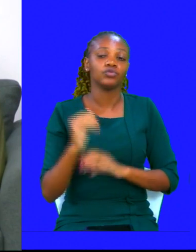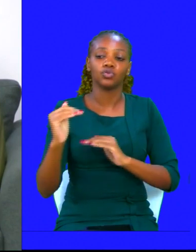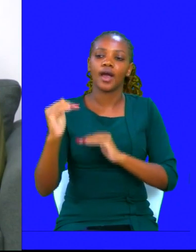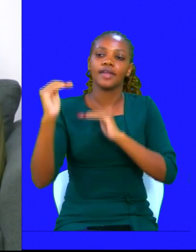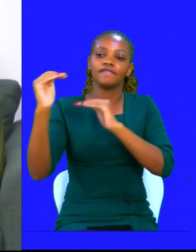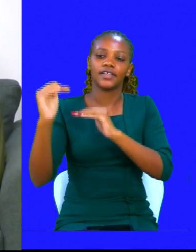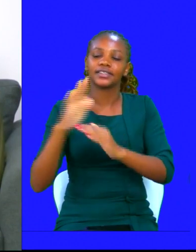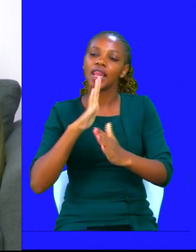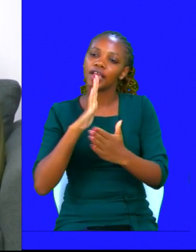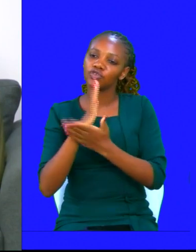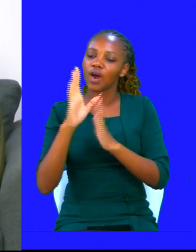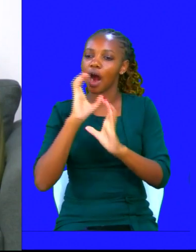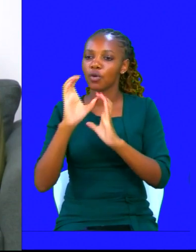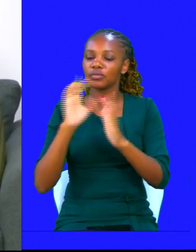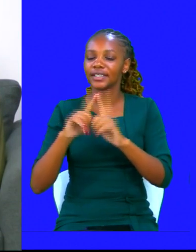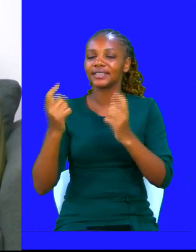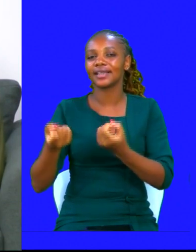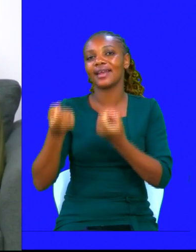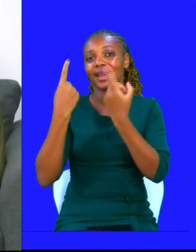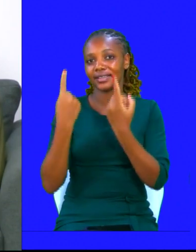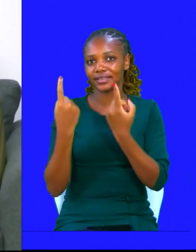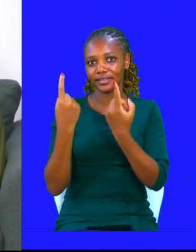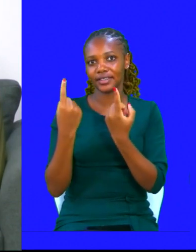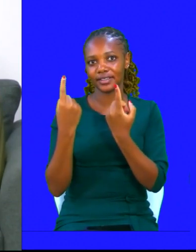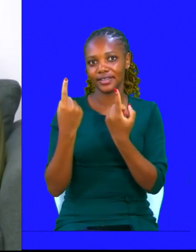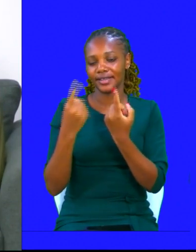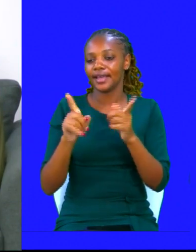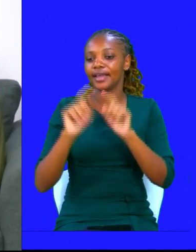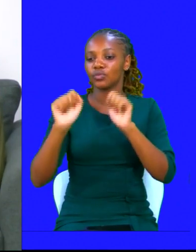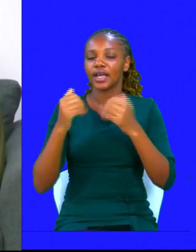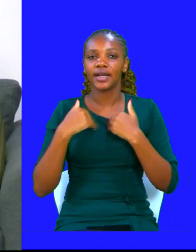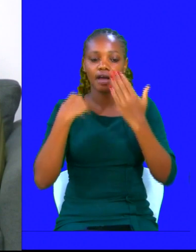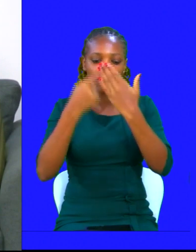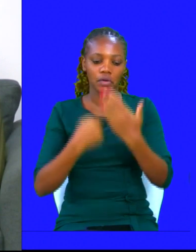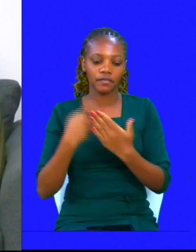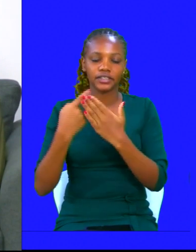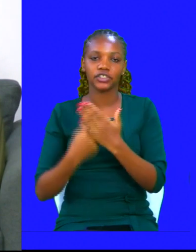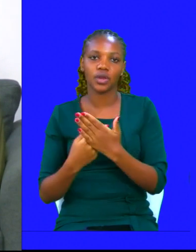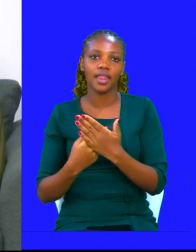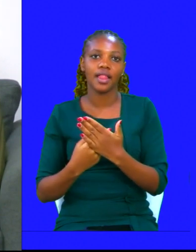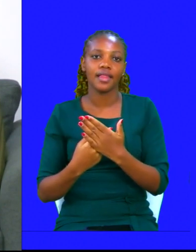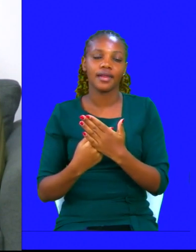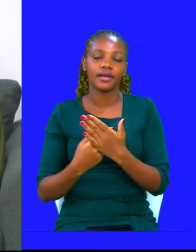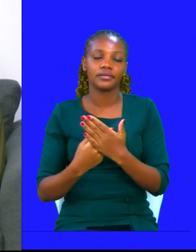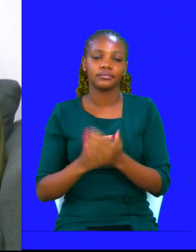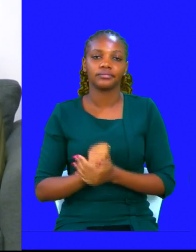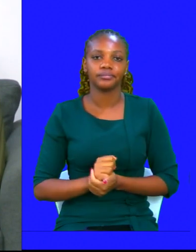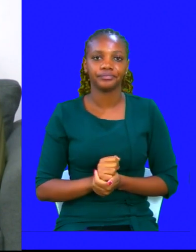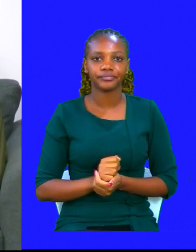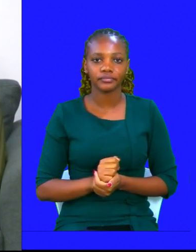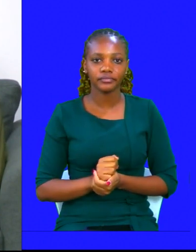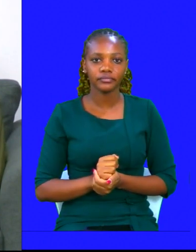really communicating, I'm really understanding, and we're able to have a conversation. That really pushed me to really want to learn sign